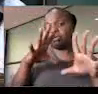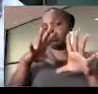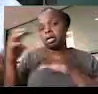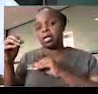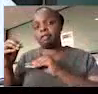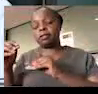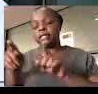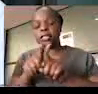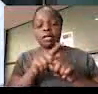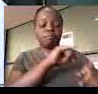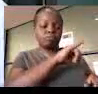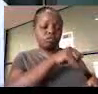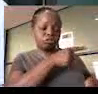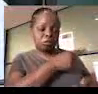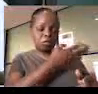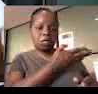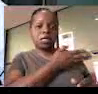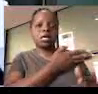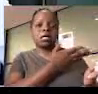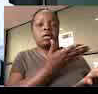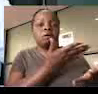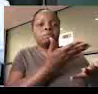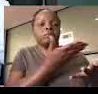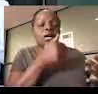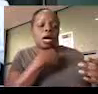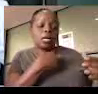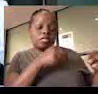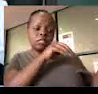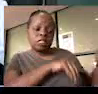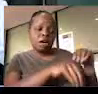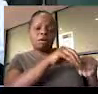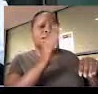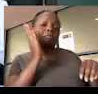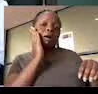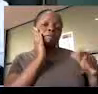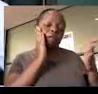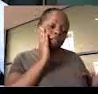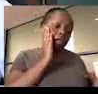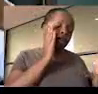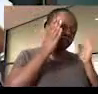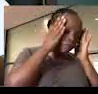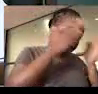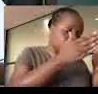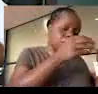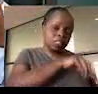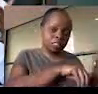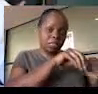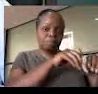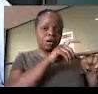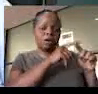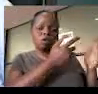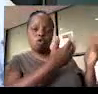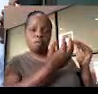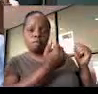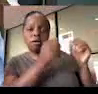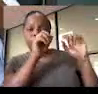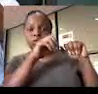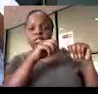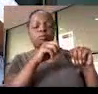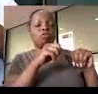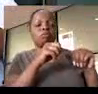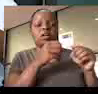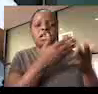those cousins. You're thinking of your relatives. You are thinking even maybe you have an insurance somewhere. We are very